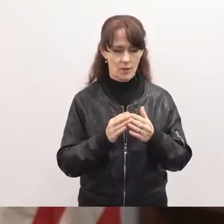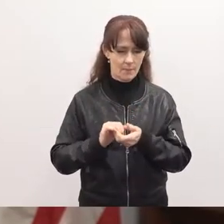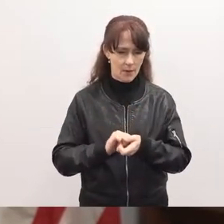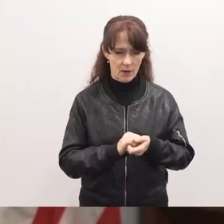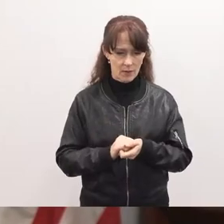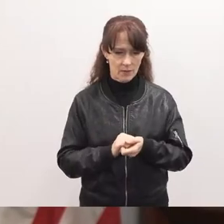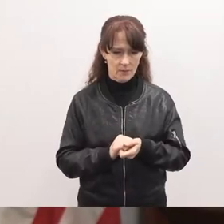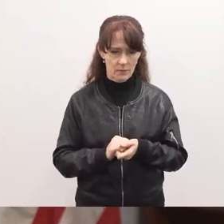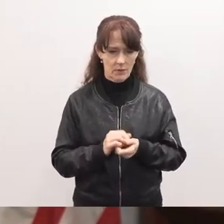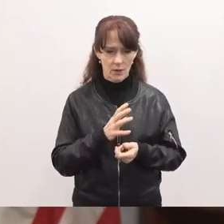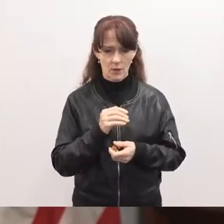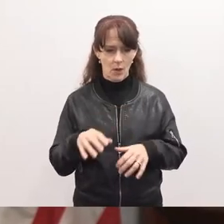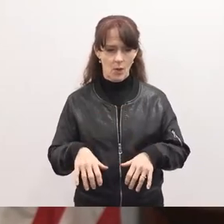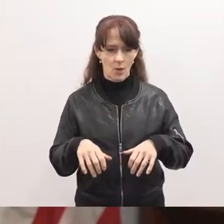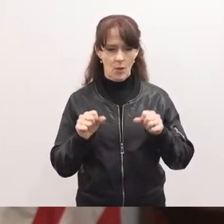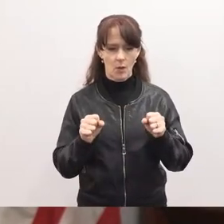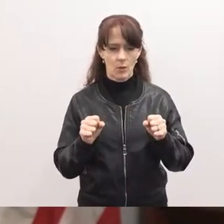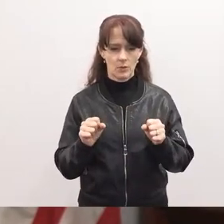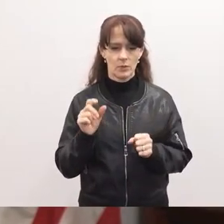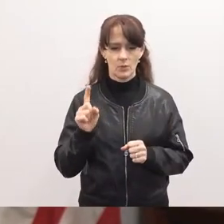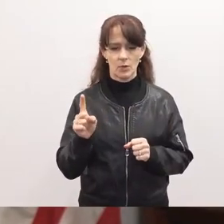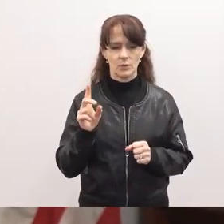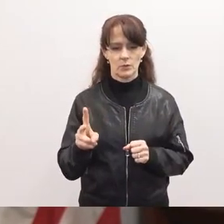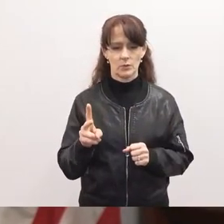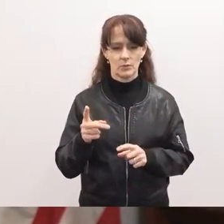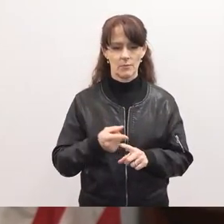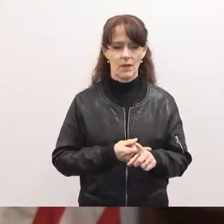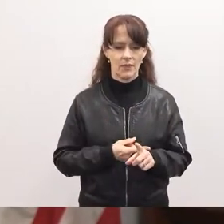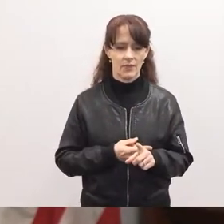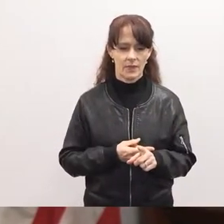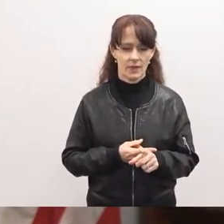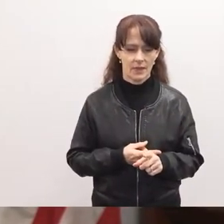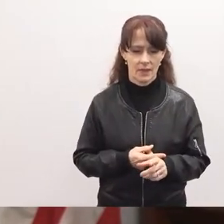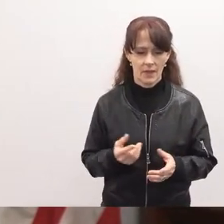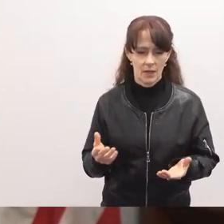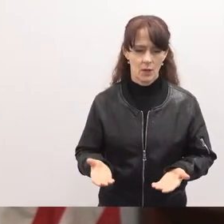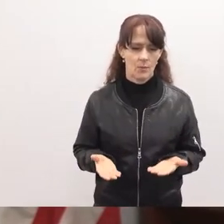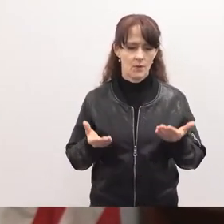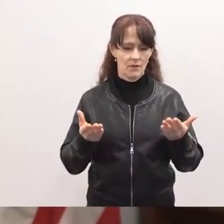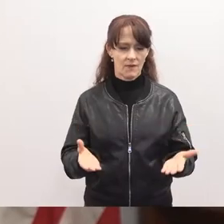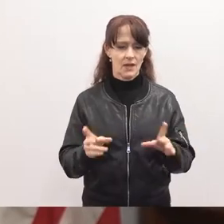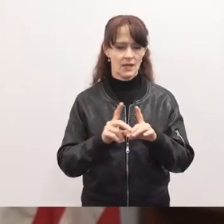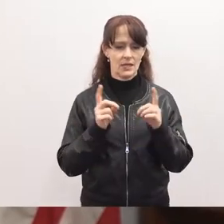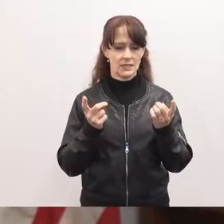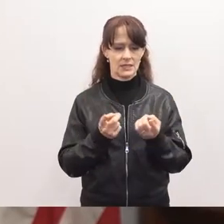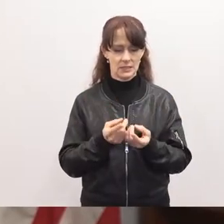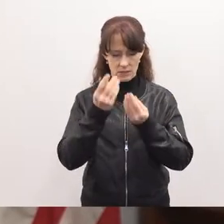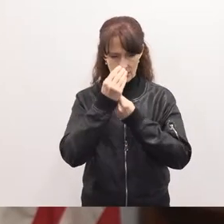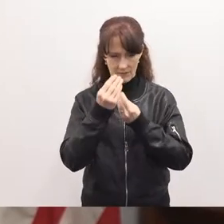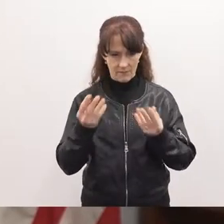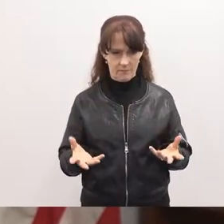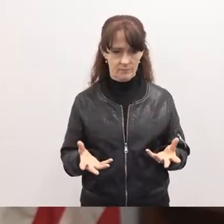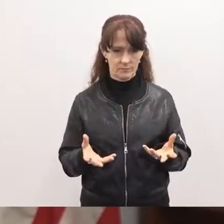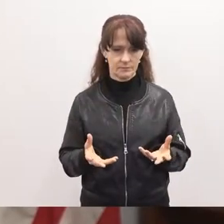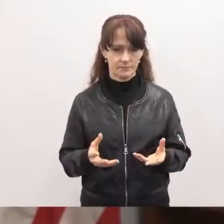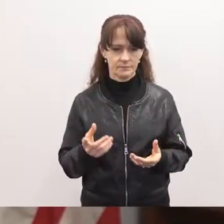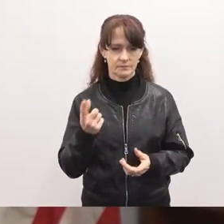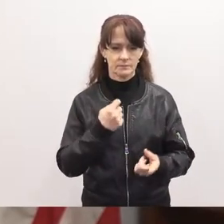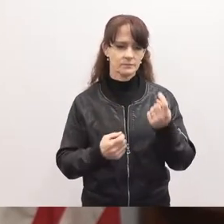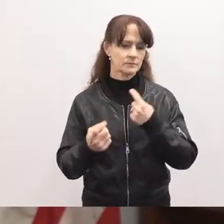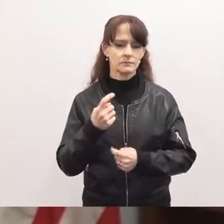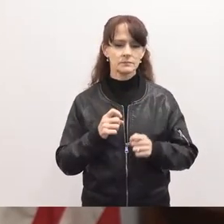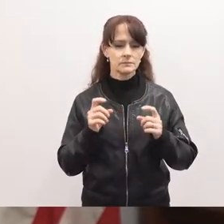to co-host one to two of these a month, where we provide some district updates, and then we take questions,